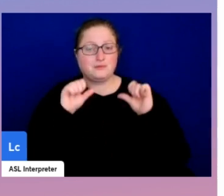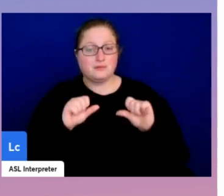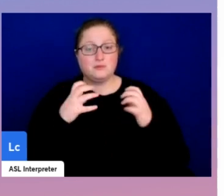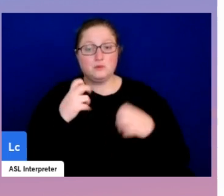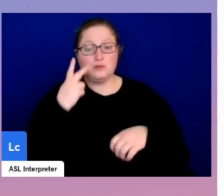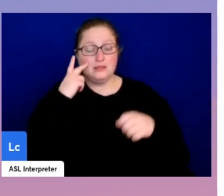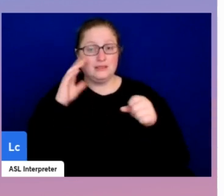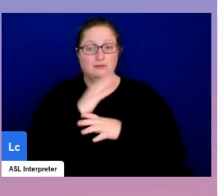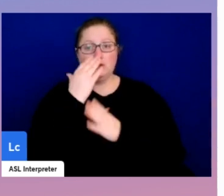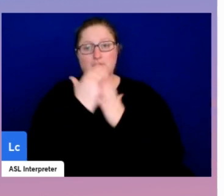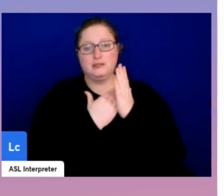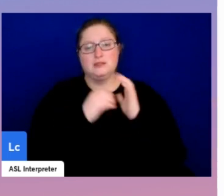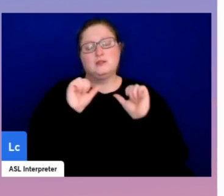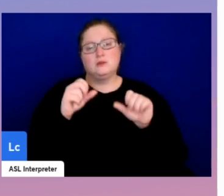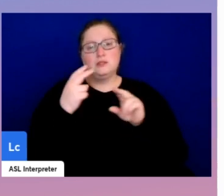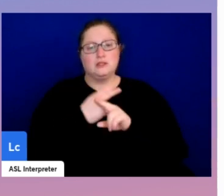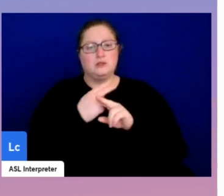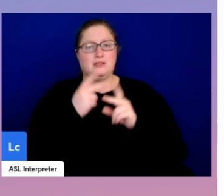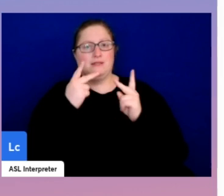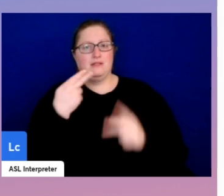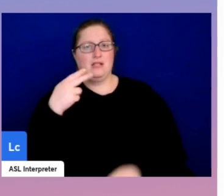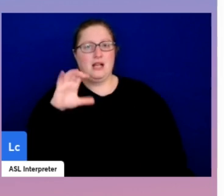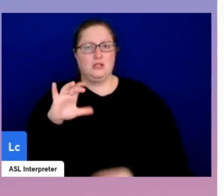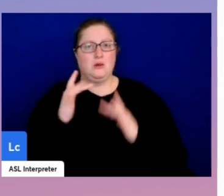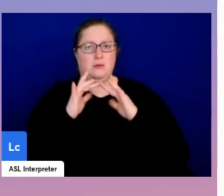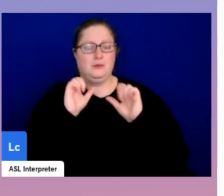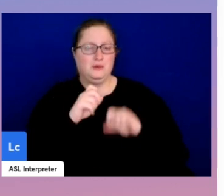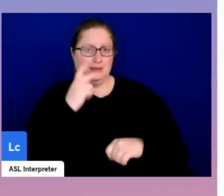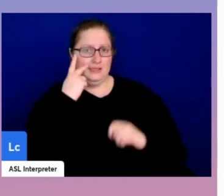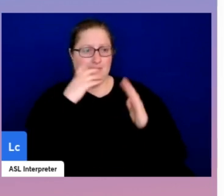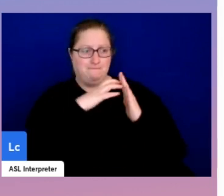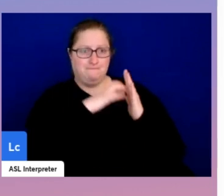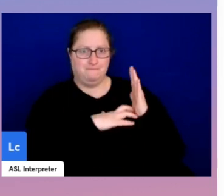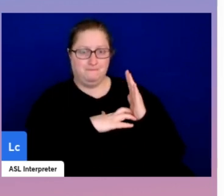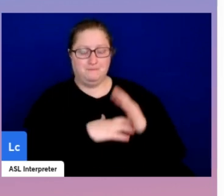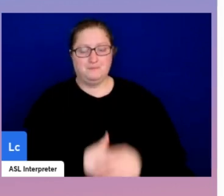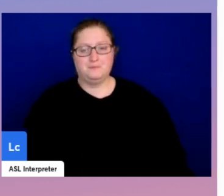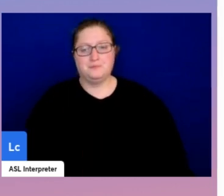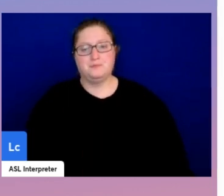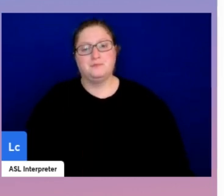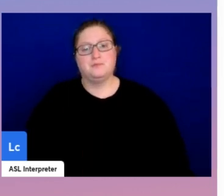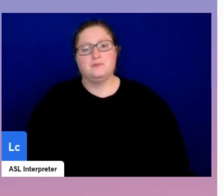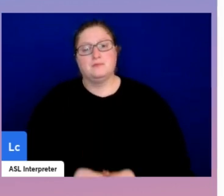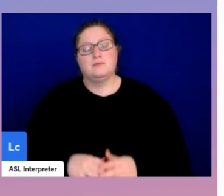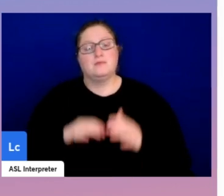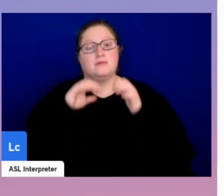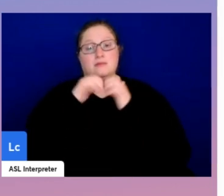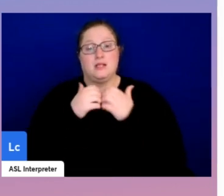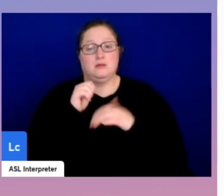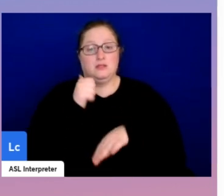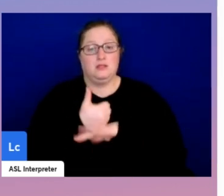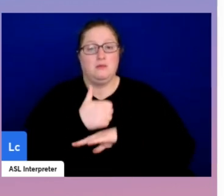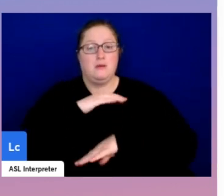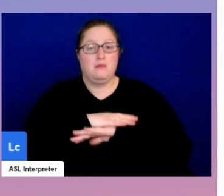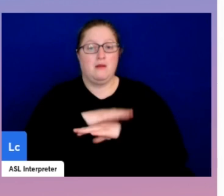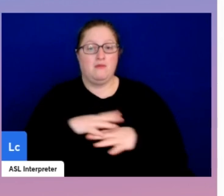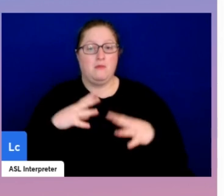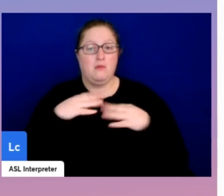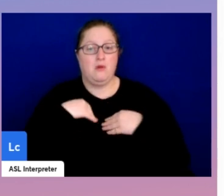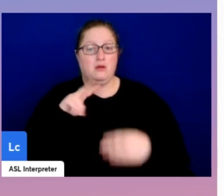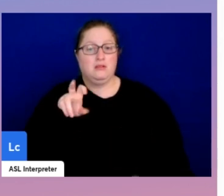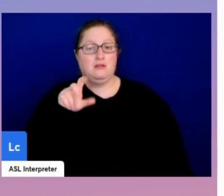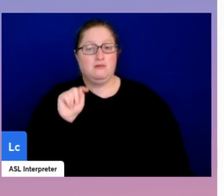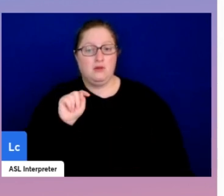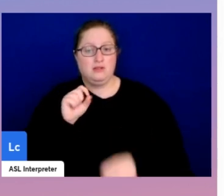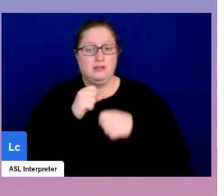list, you can just visit the HashiCorp website to see that. Now, going back to how this is set up, platform owners of Vault make these